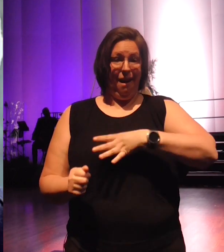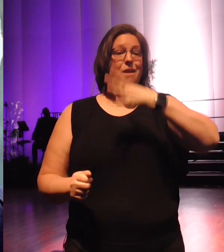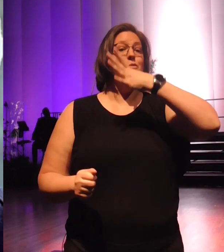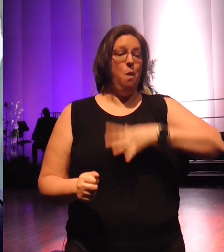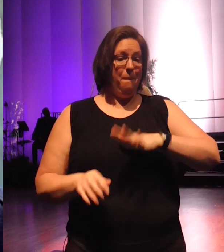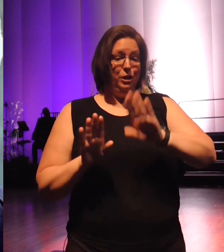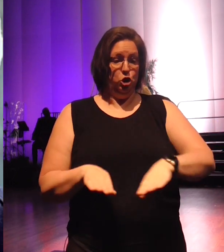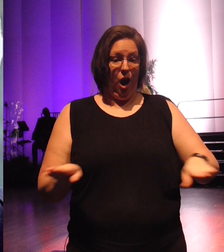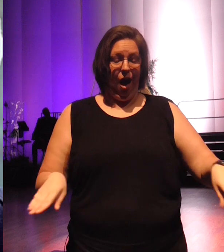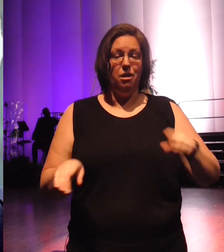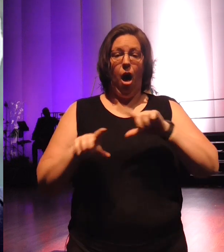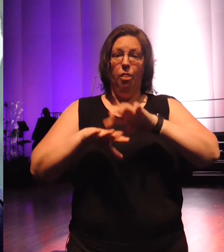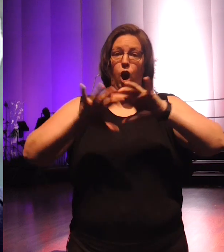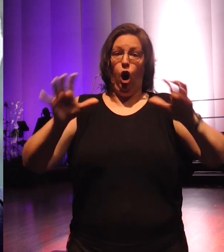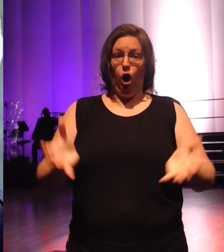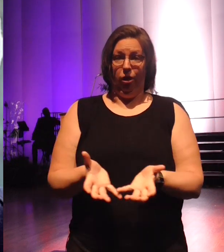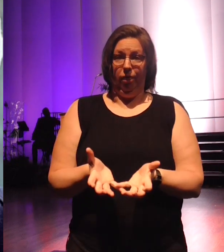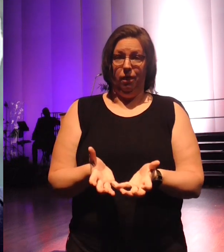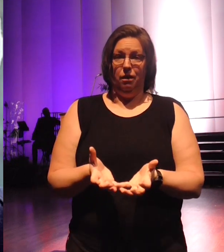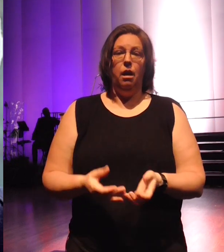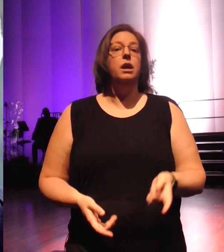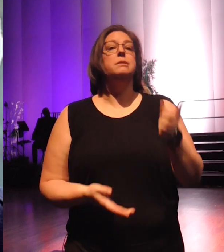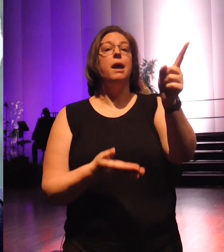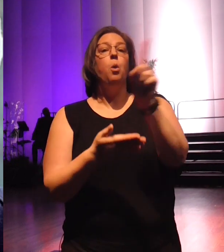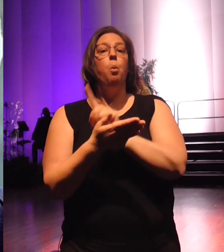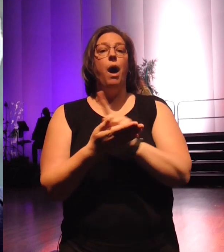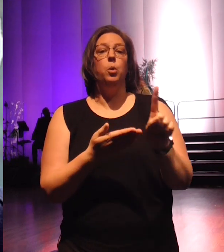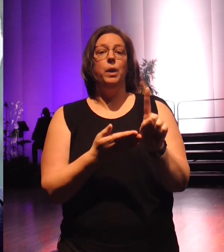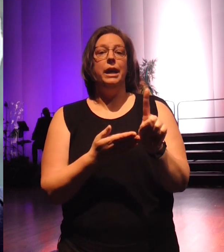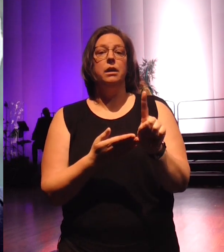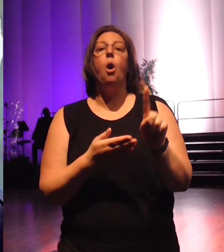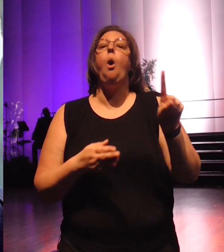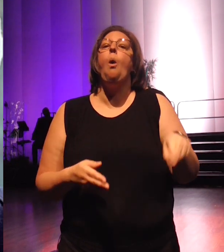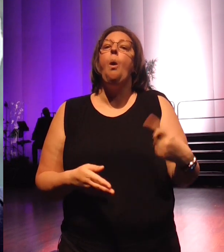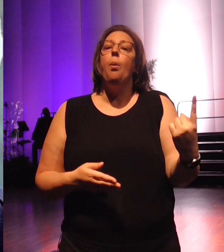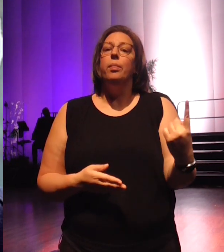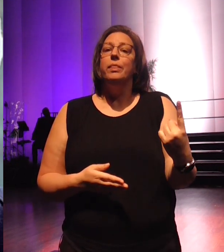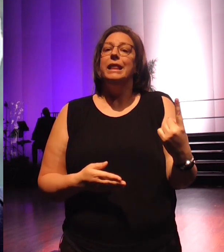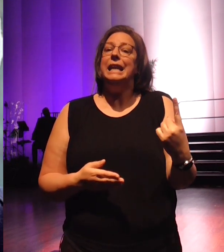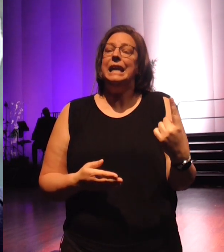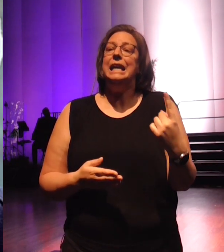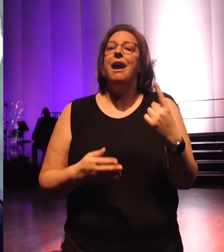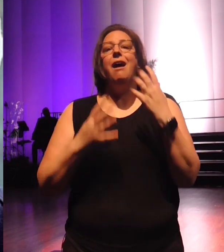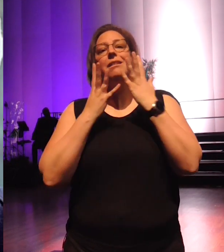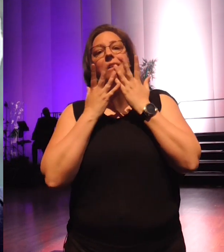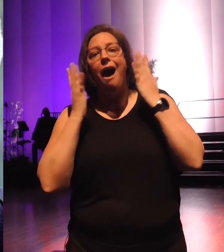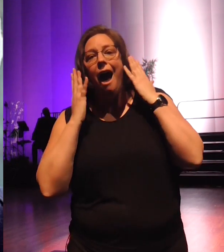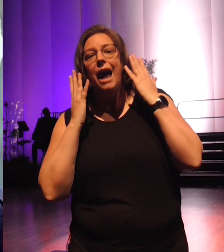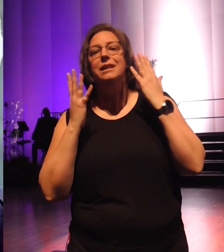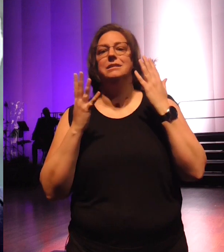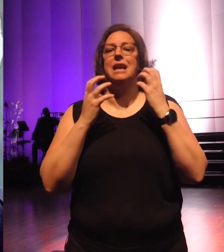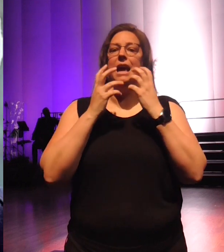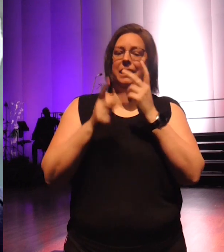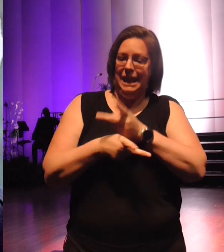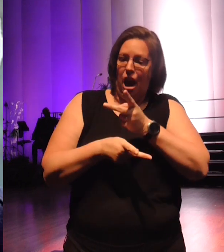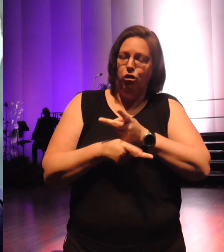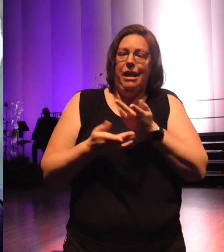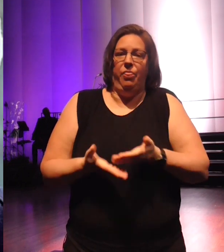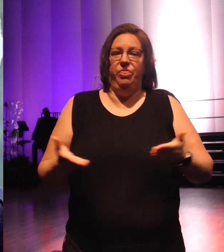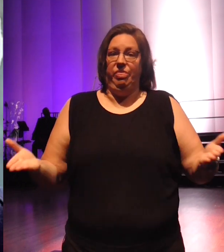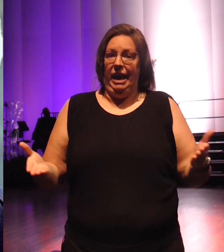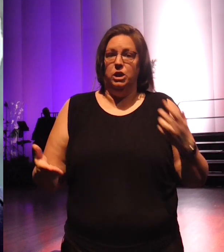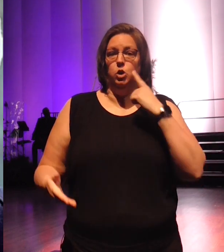earth. Spend 1 week saying only kind, caring things to yourself. Say thank you at least 10 times an